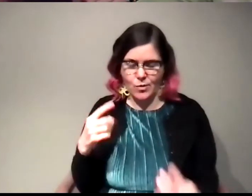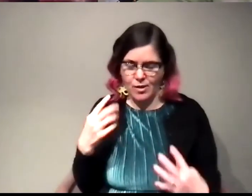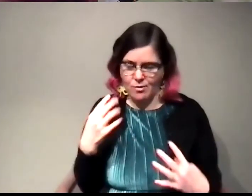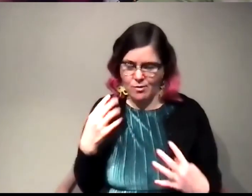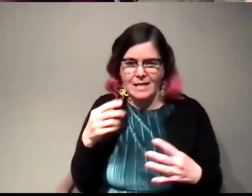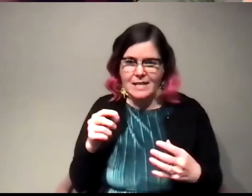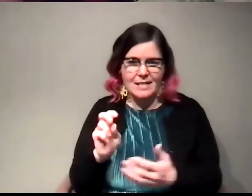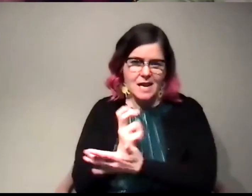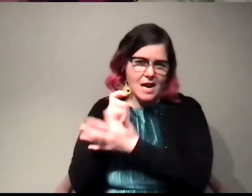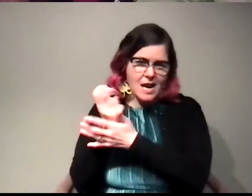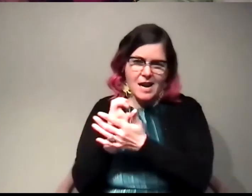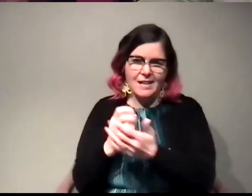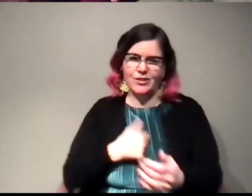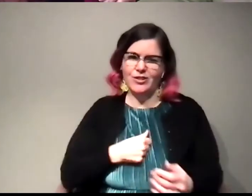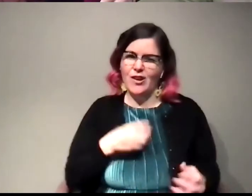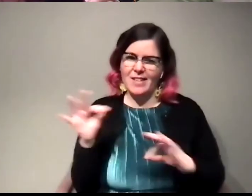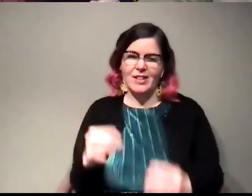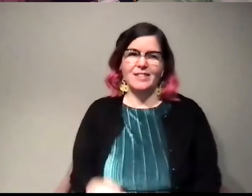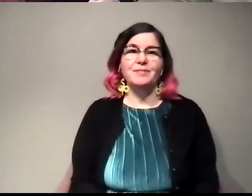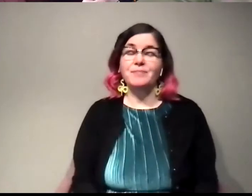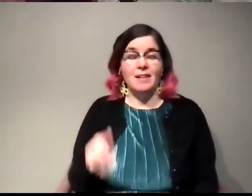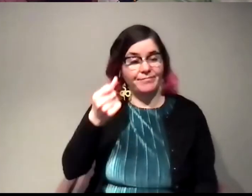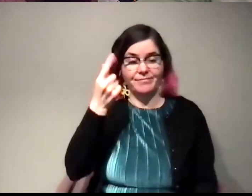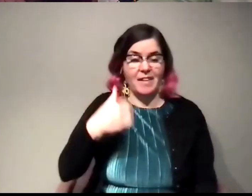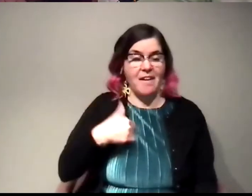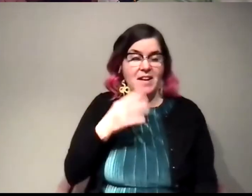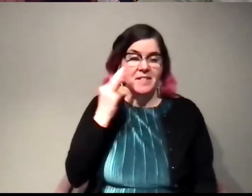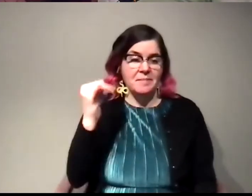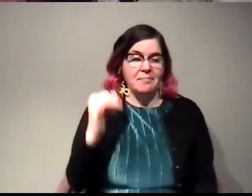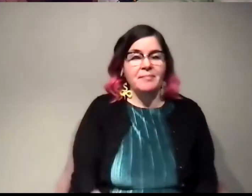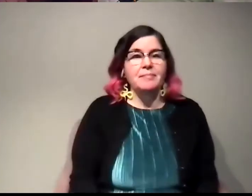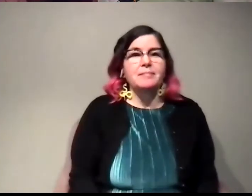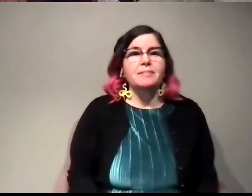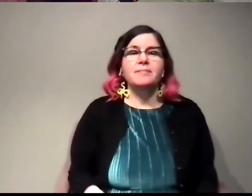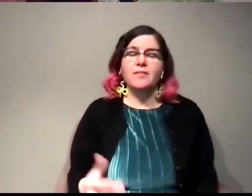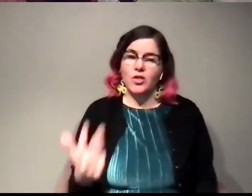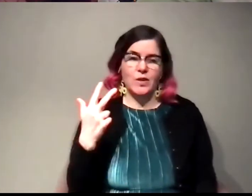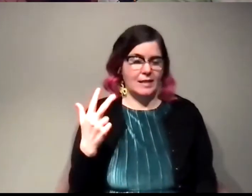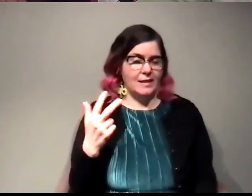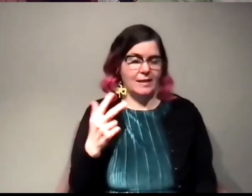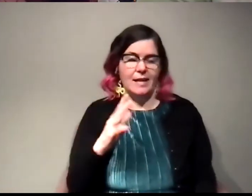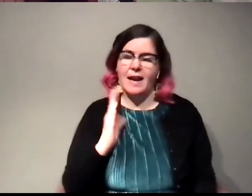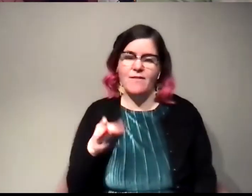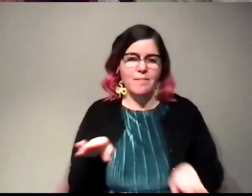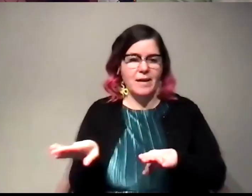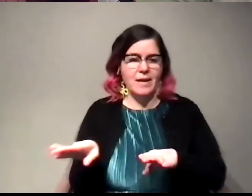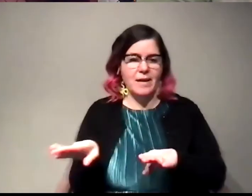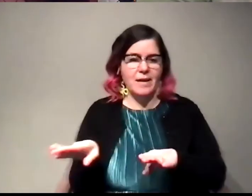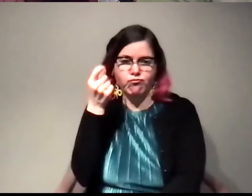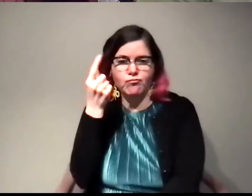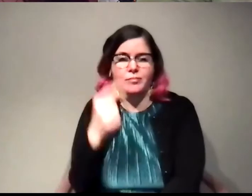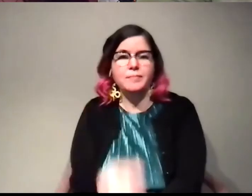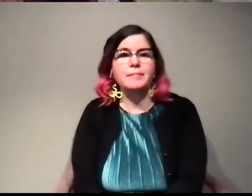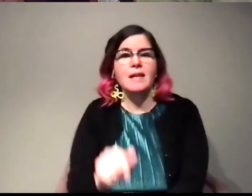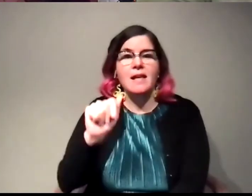So if that's distracting, I apologize. Gotta be cats. I get it. I have three cats in the house and they never behave, so I get it. Aiden would